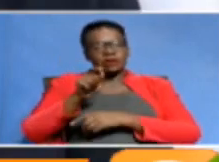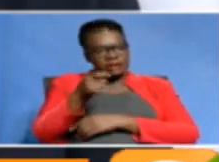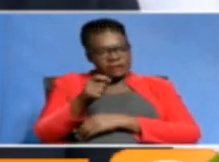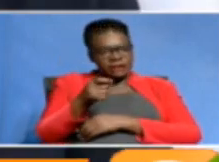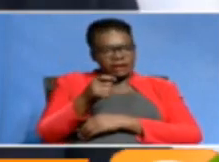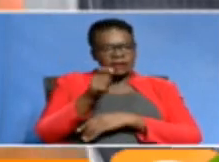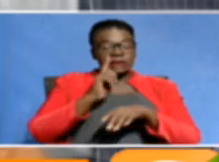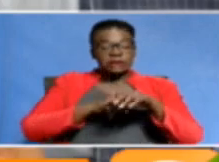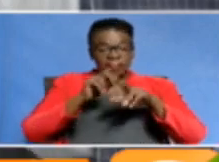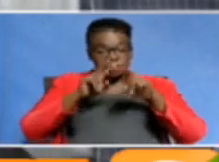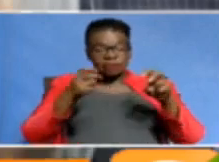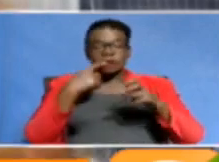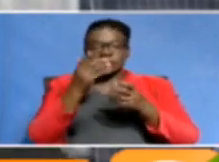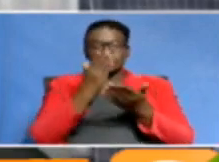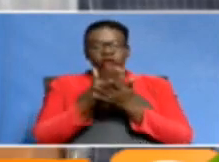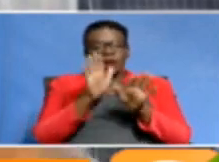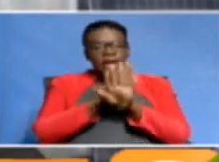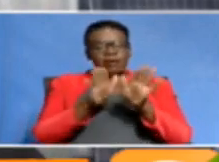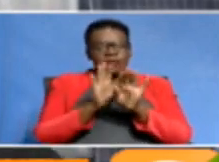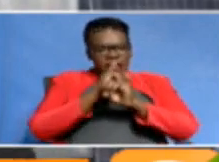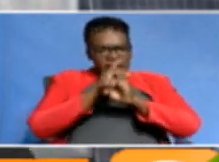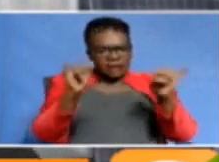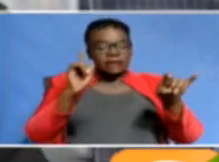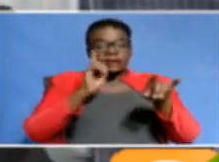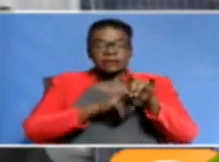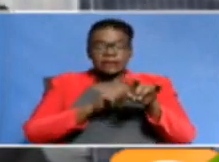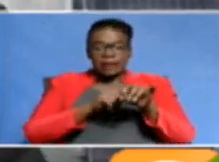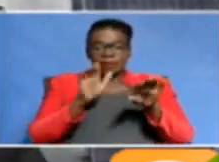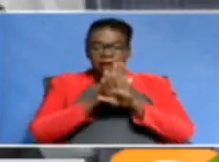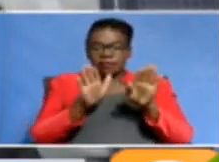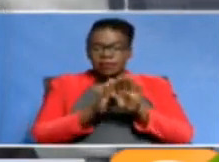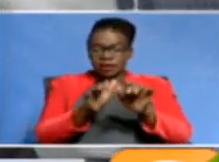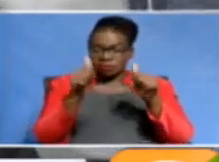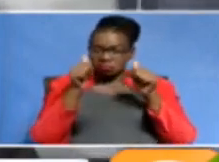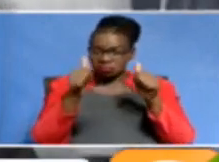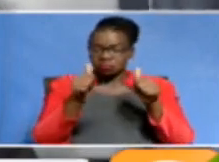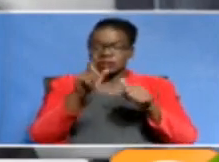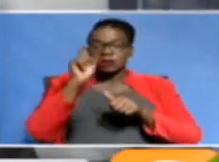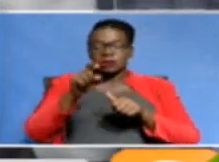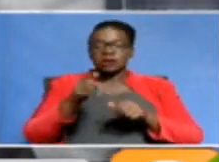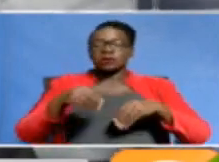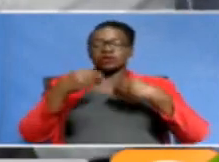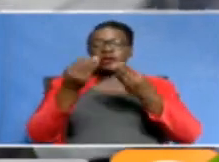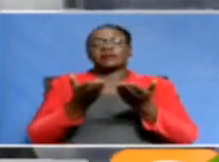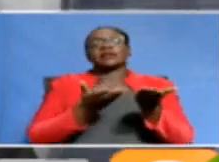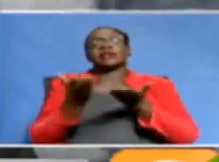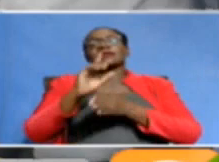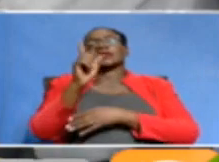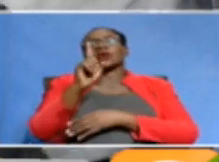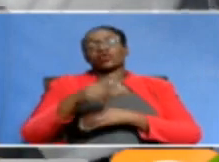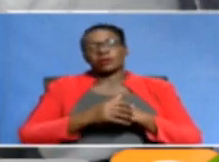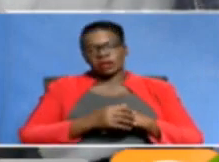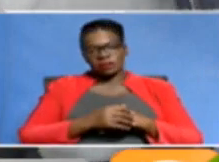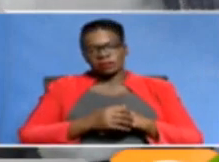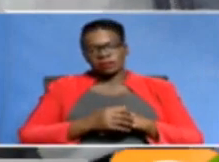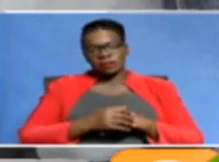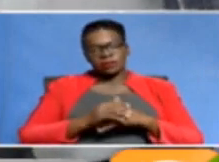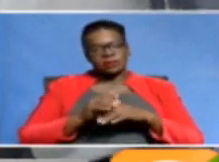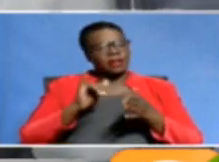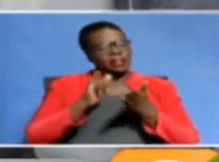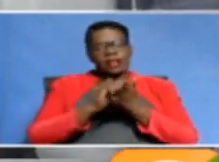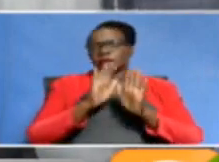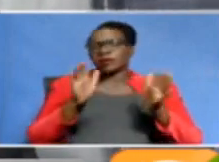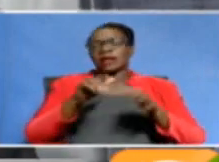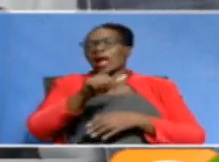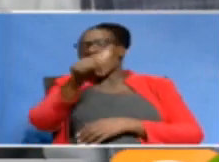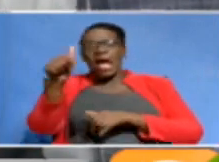inspected, it is said it's compliant. The moment it is compliant, they are supposed to be giving services in Nairobi. And that's it. There's